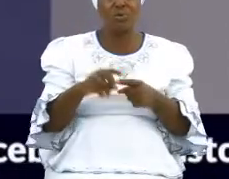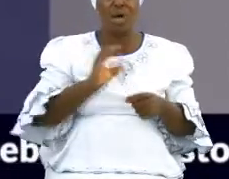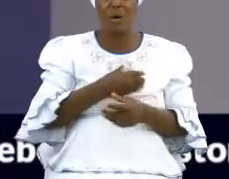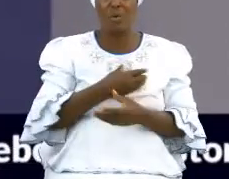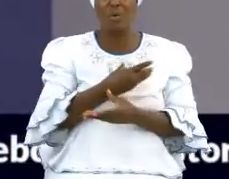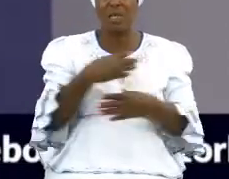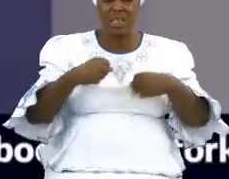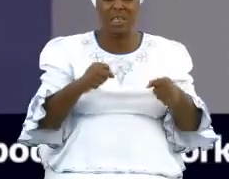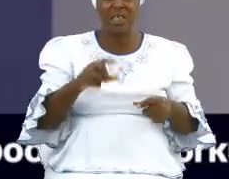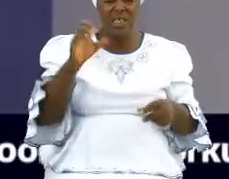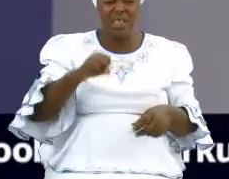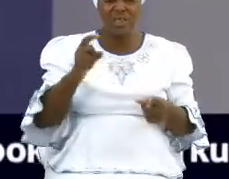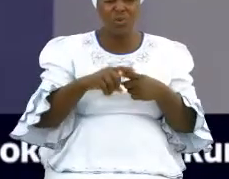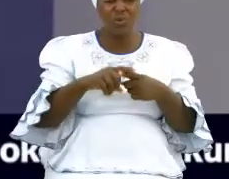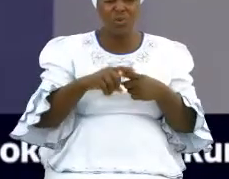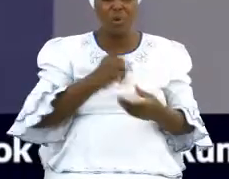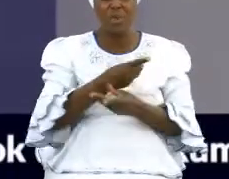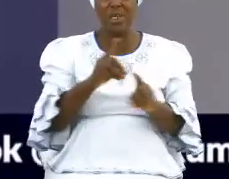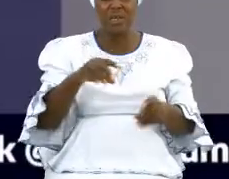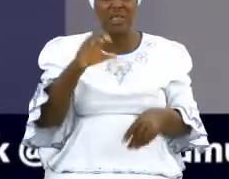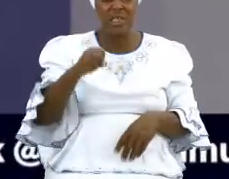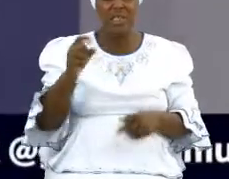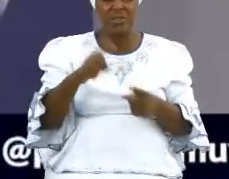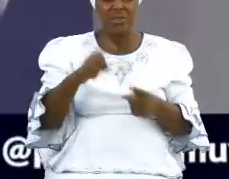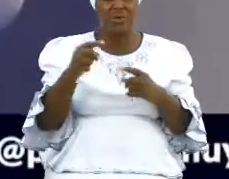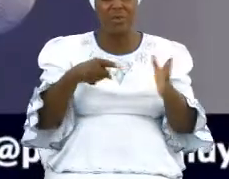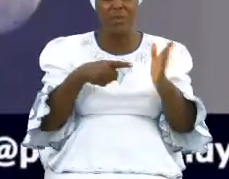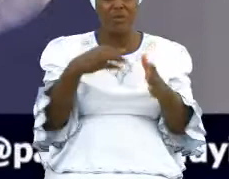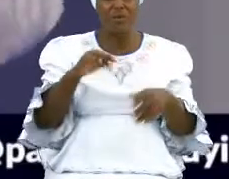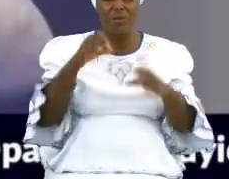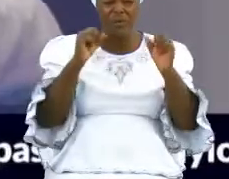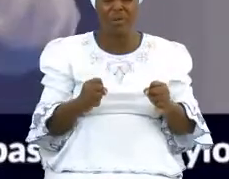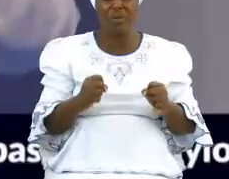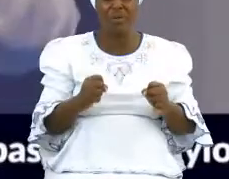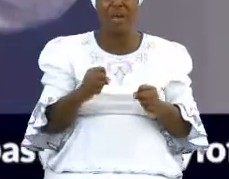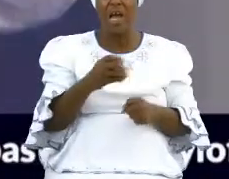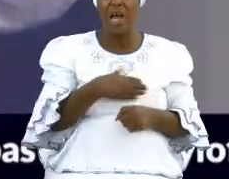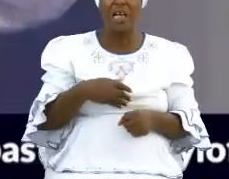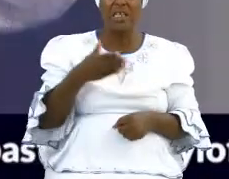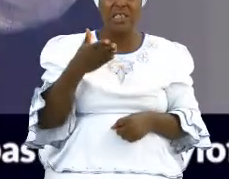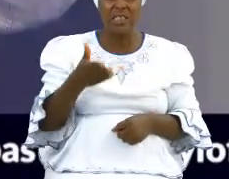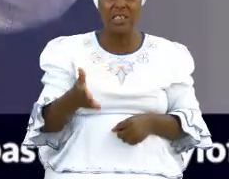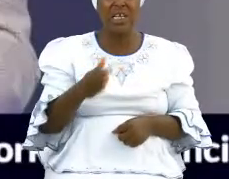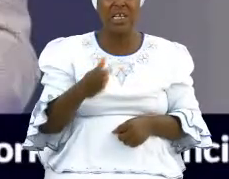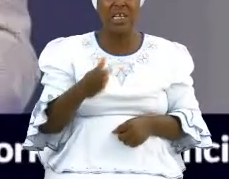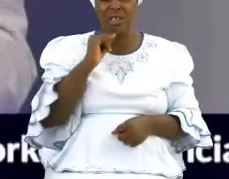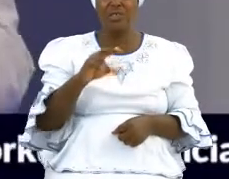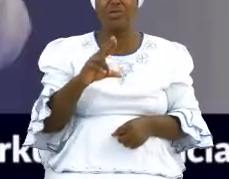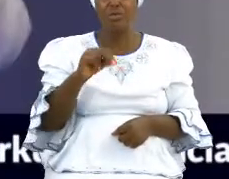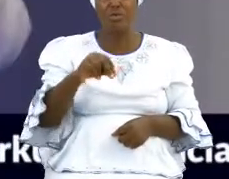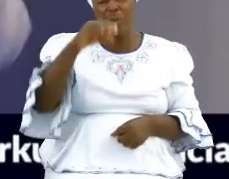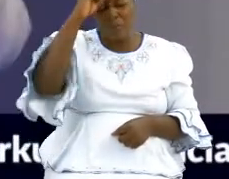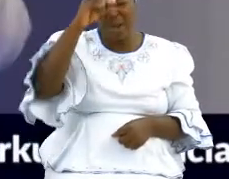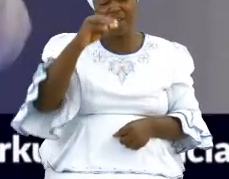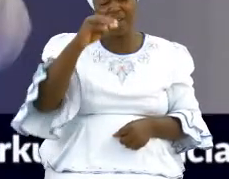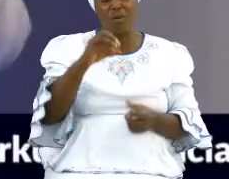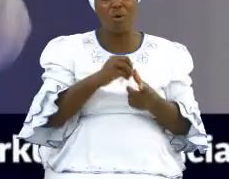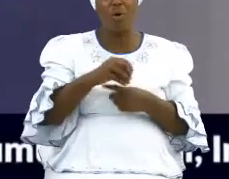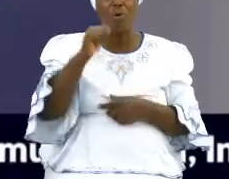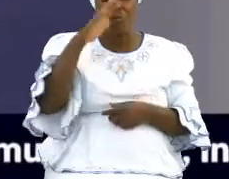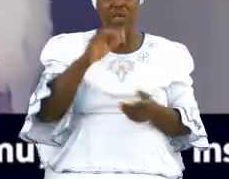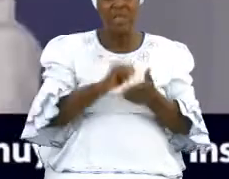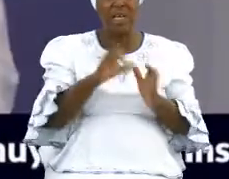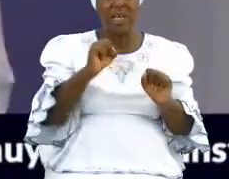deliverance. Yes to the manifestation of power. And there is no man, no woman that can say no to your